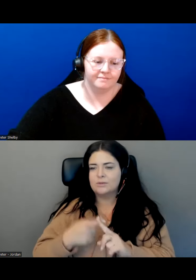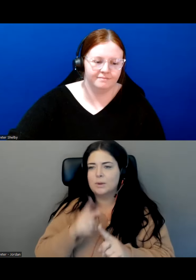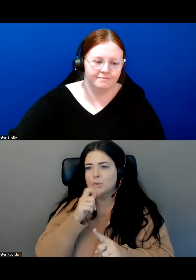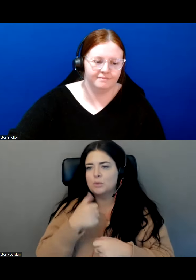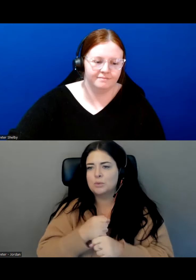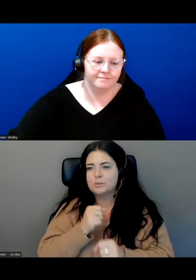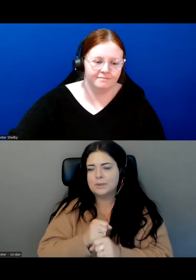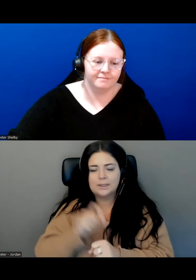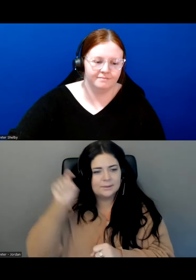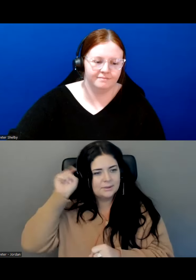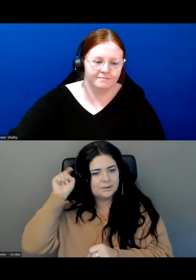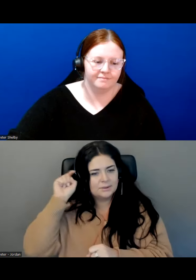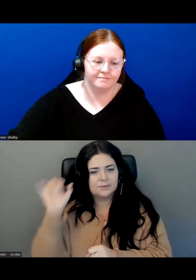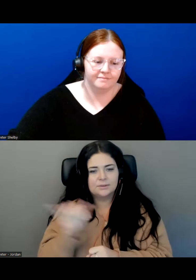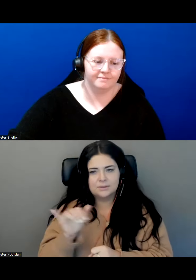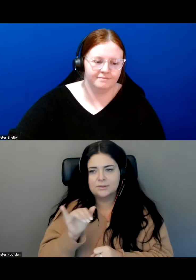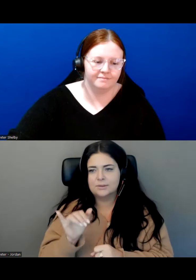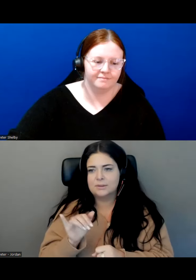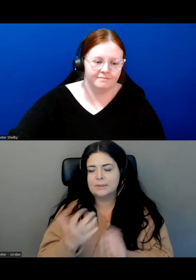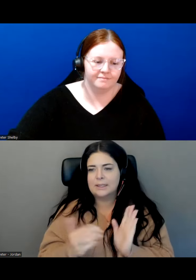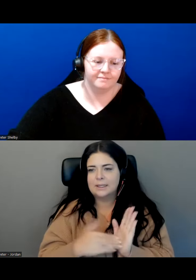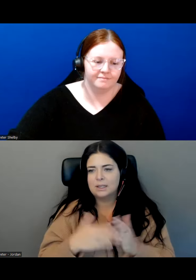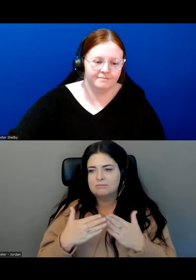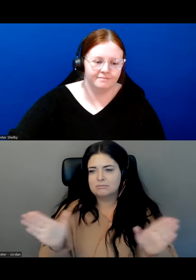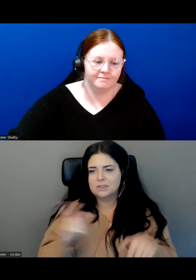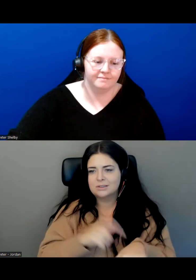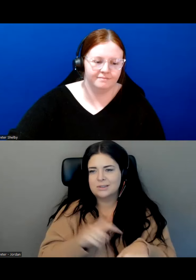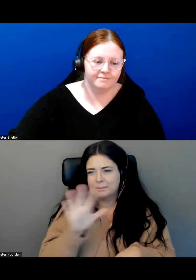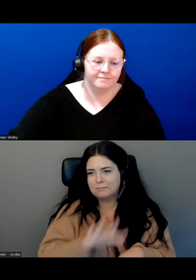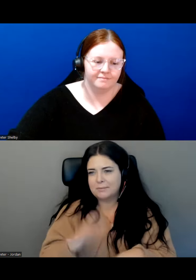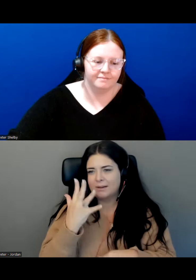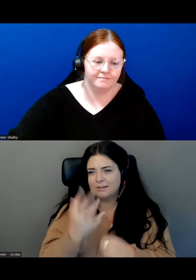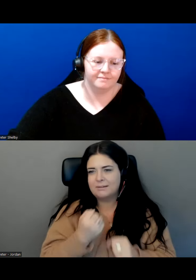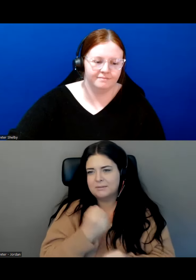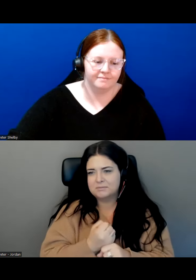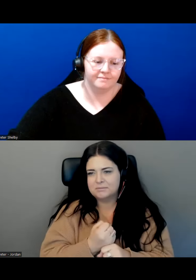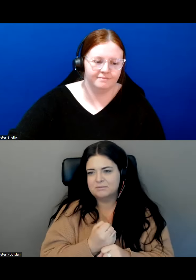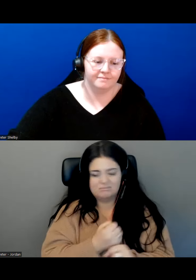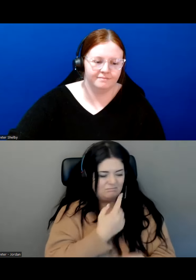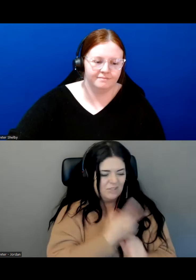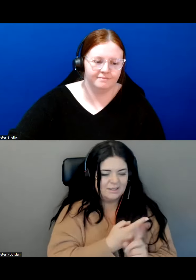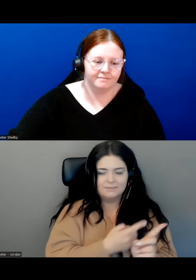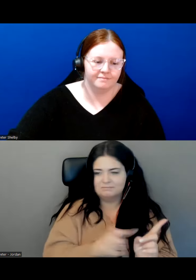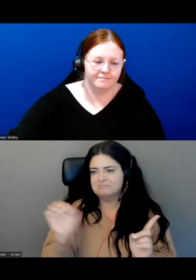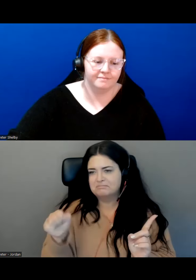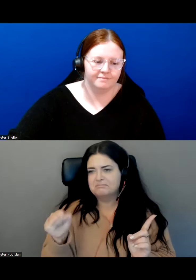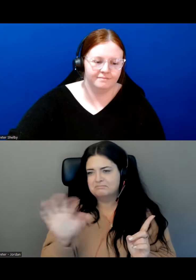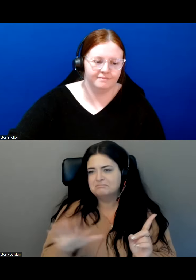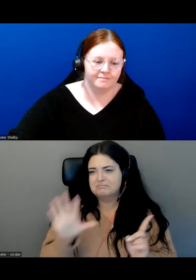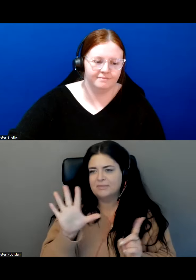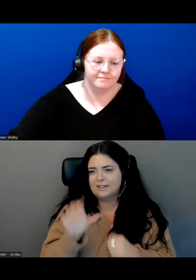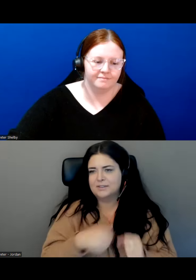things like that, but the general time frame is about 5 years or so. Do you agree?